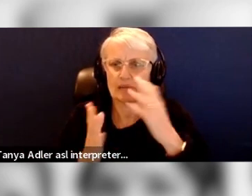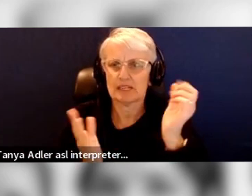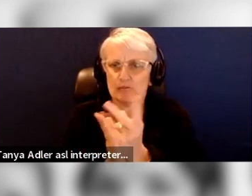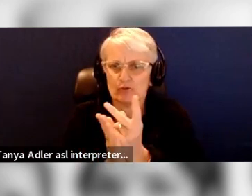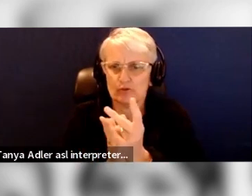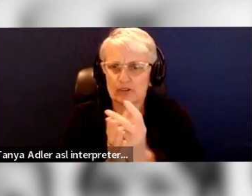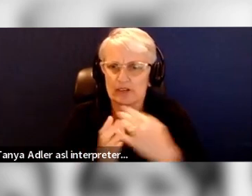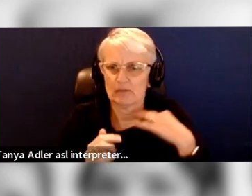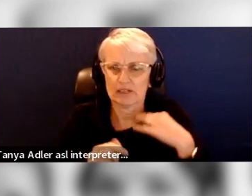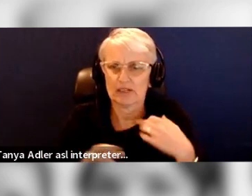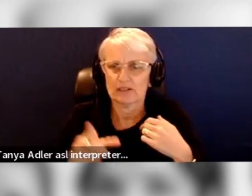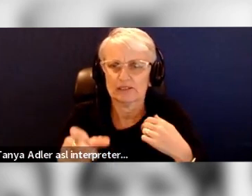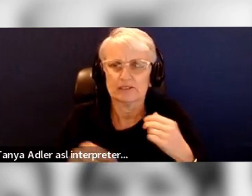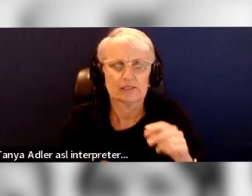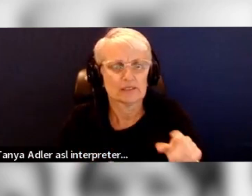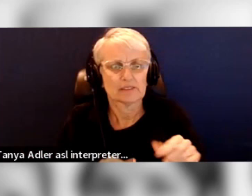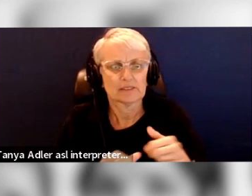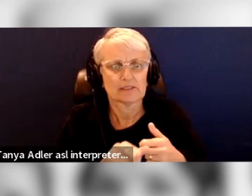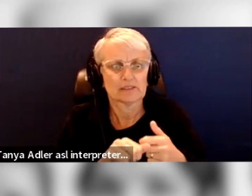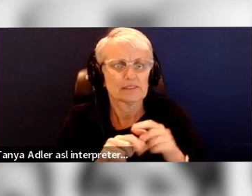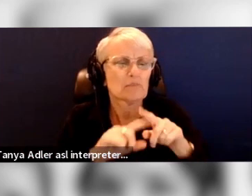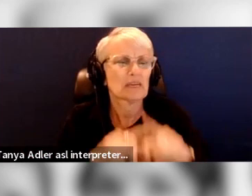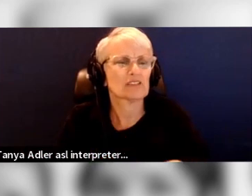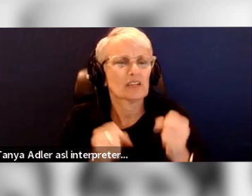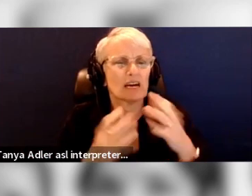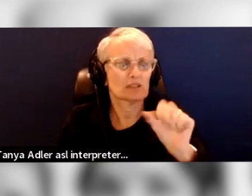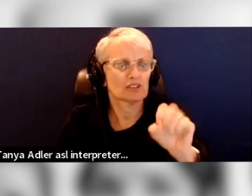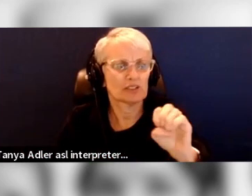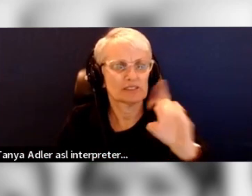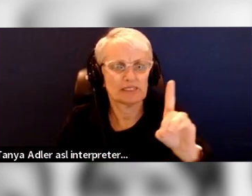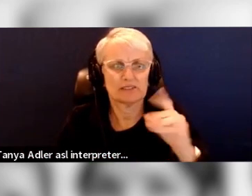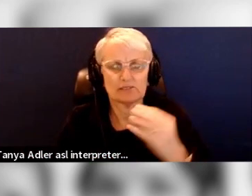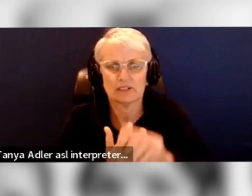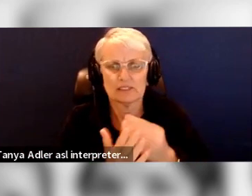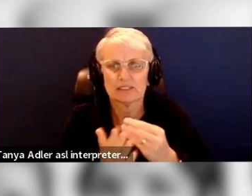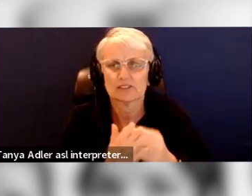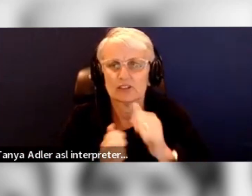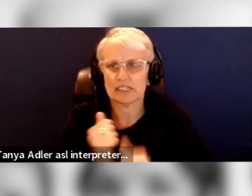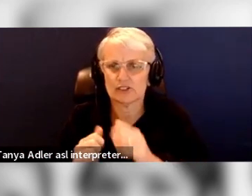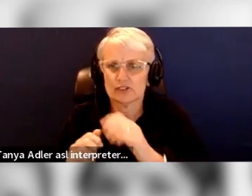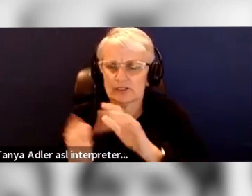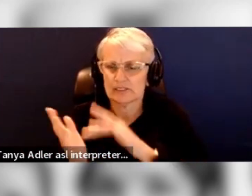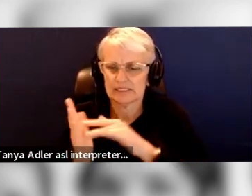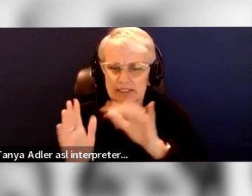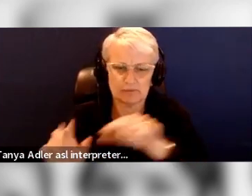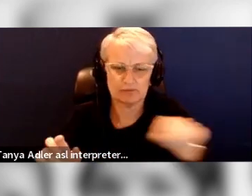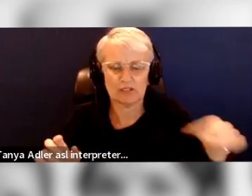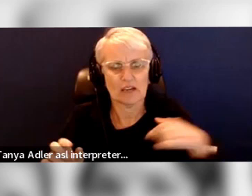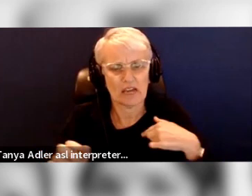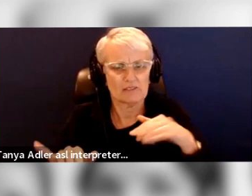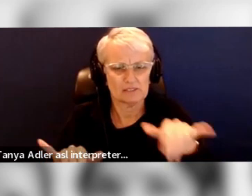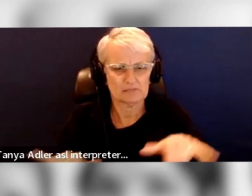applications? So it's based on how much seed funding. So each center per cohort has roughly the same amount of